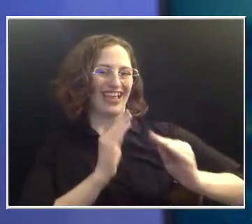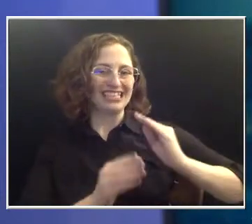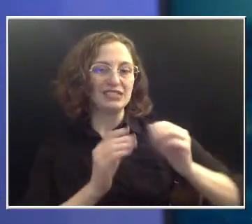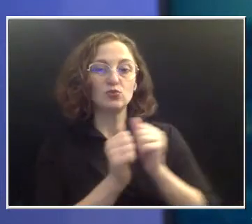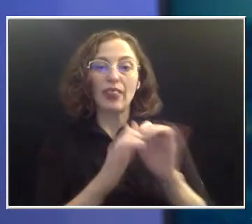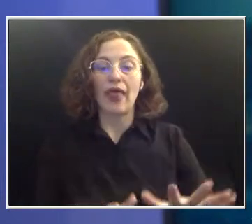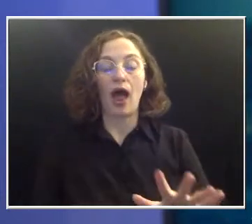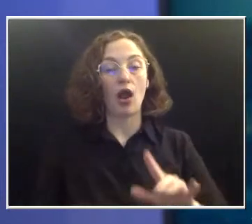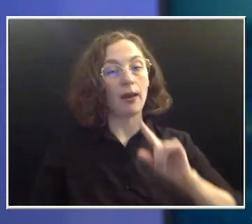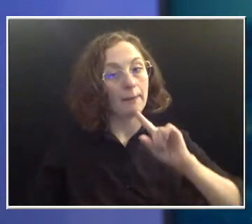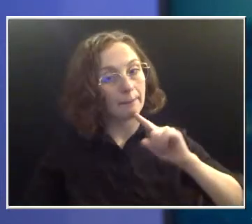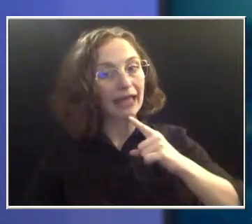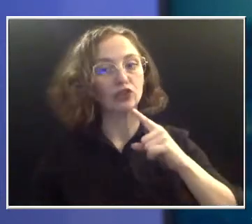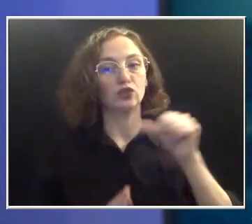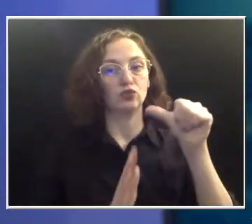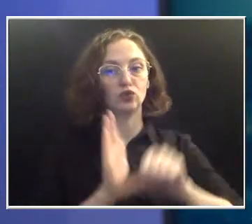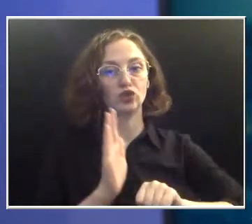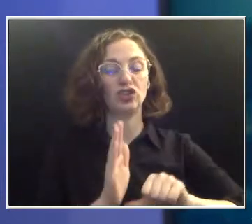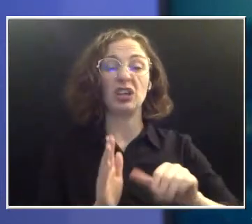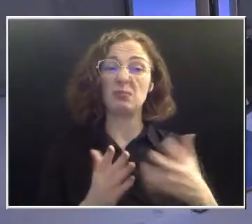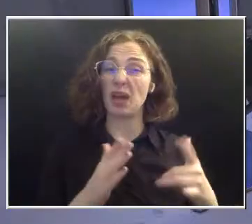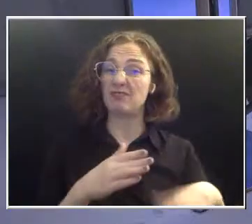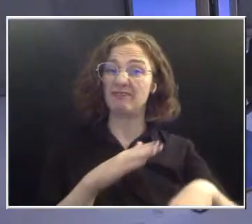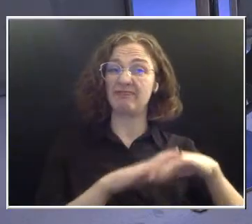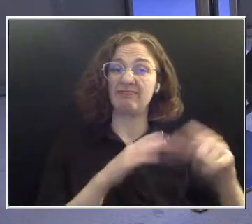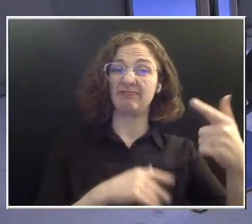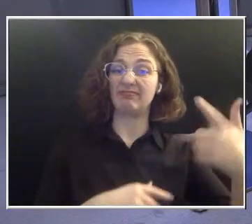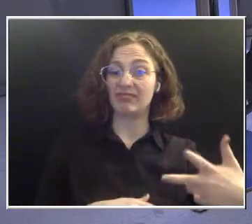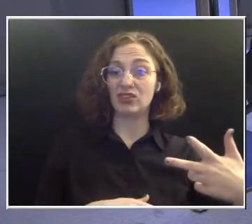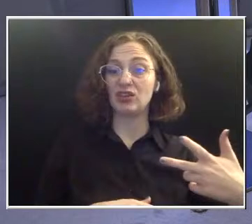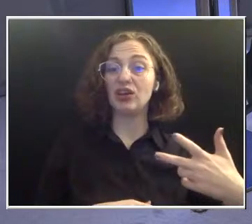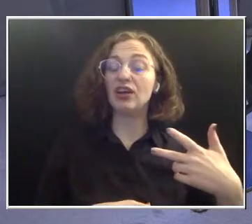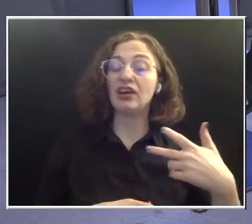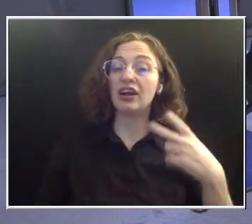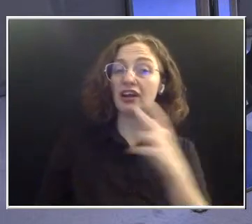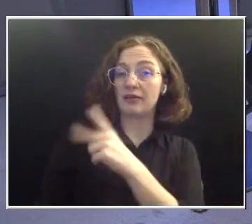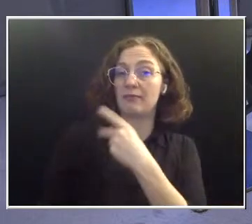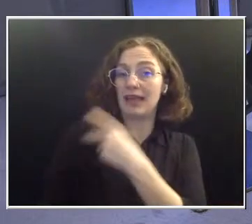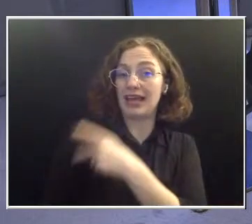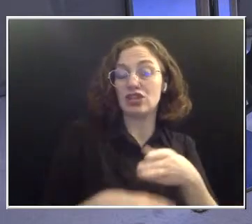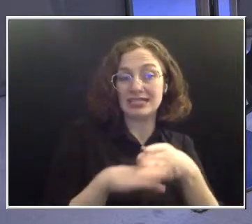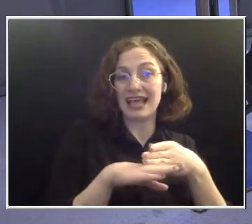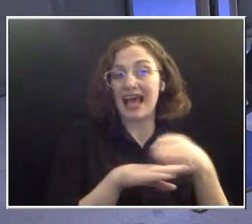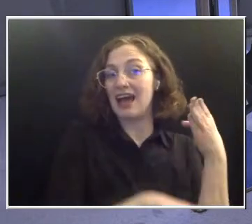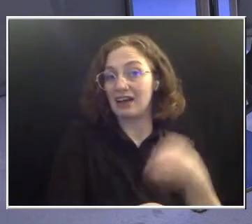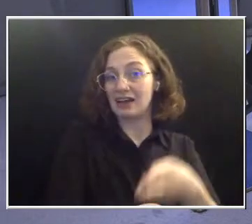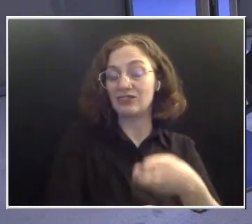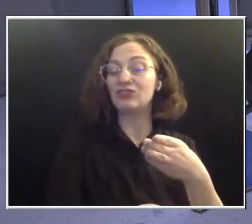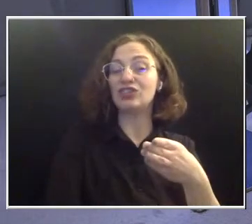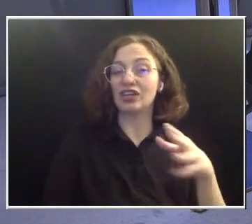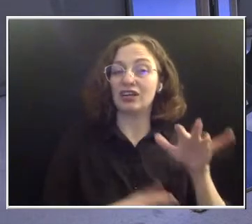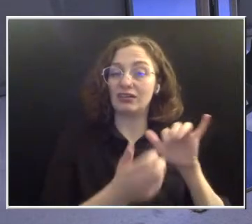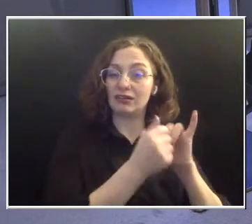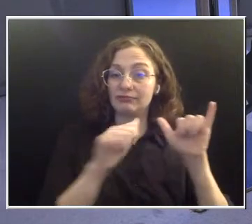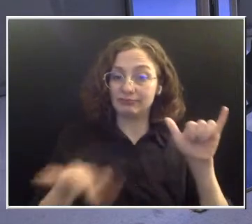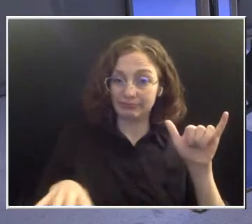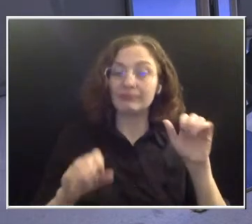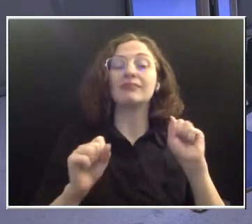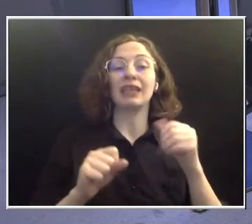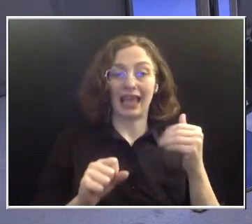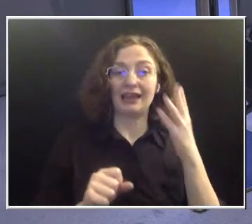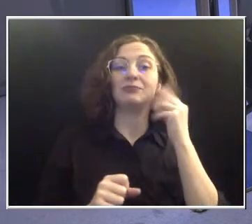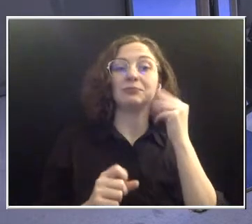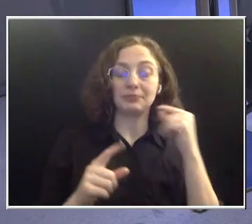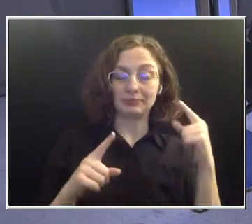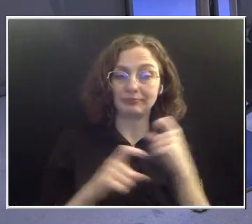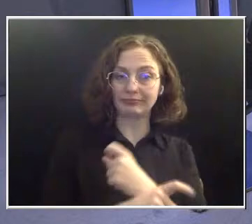radical hysterectomy can have significant complications. And where does Brooke stand today, health-wise and future treatment?